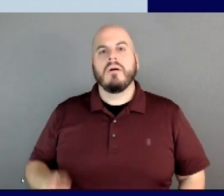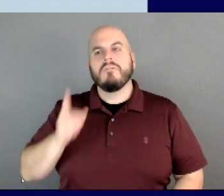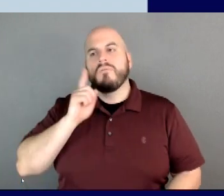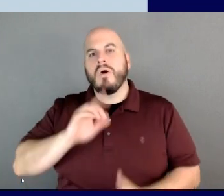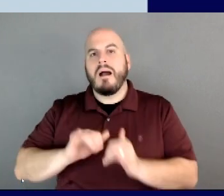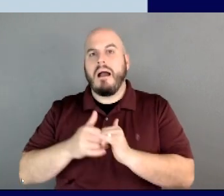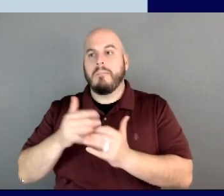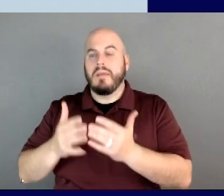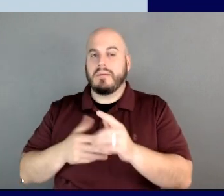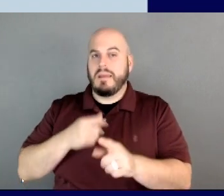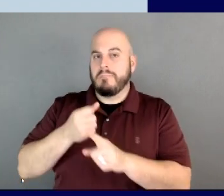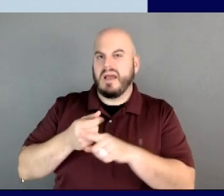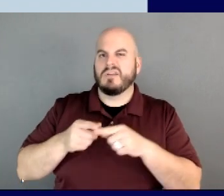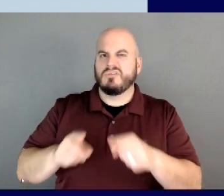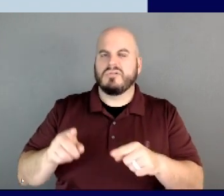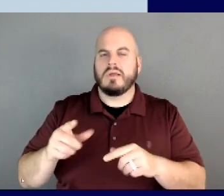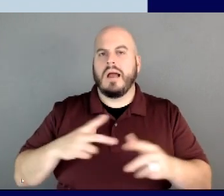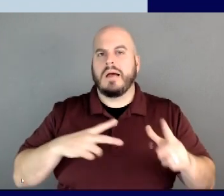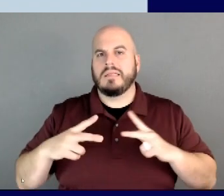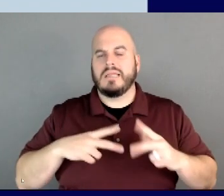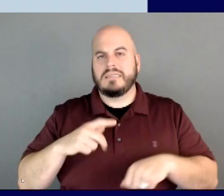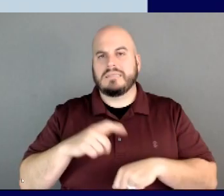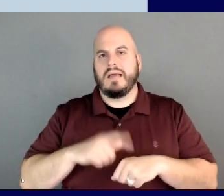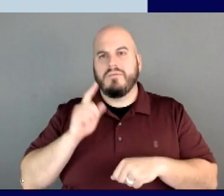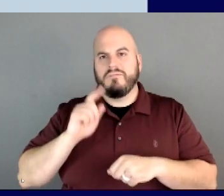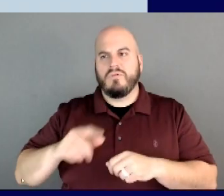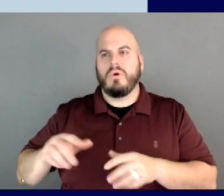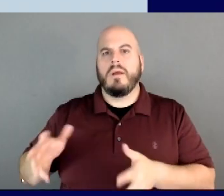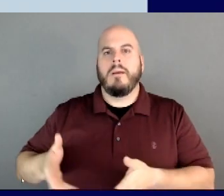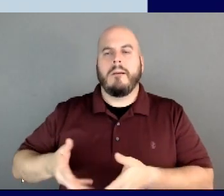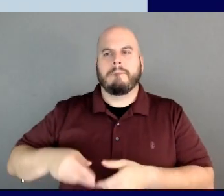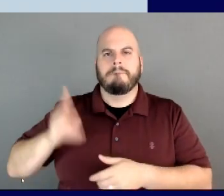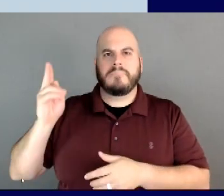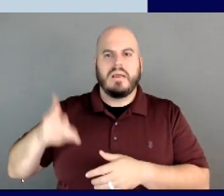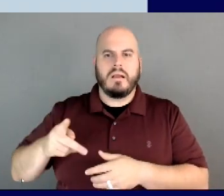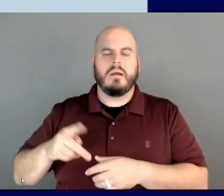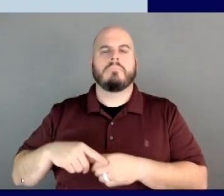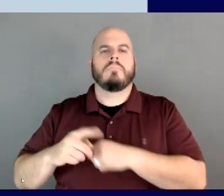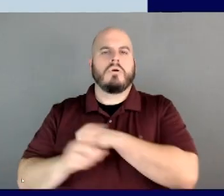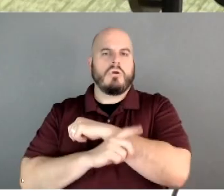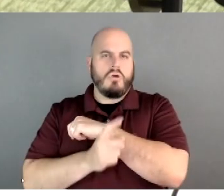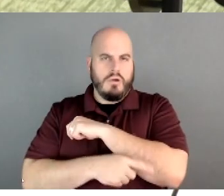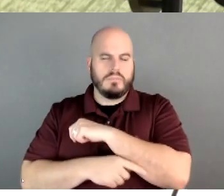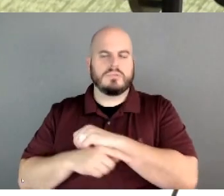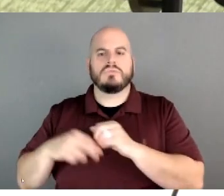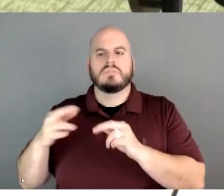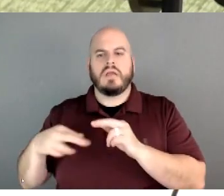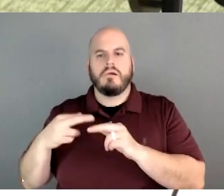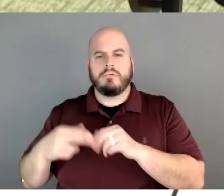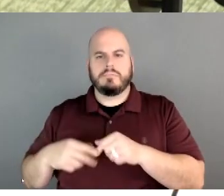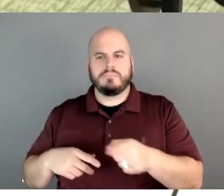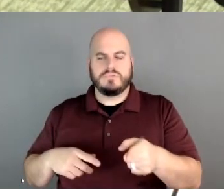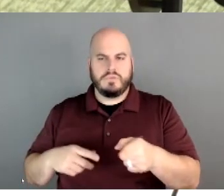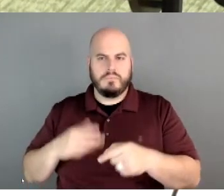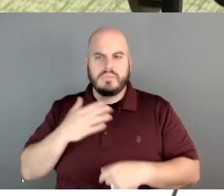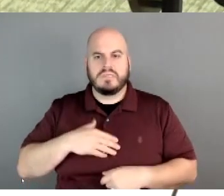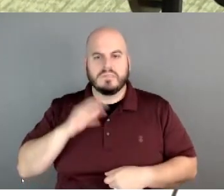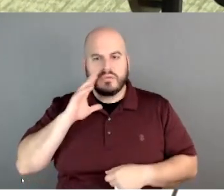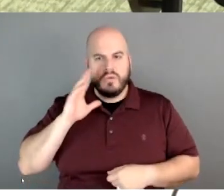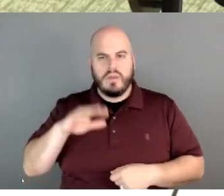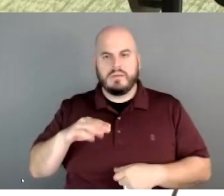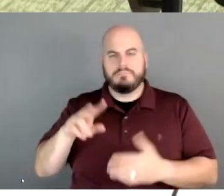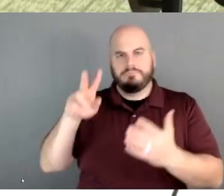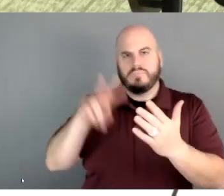during the holiday season with your collections. So with that, I'll take any questions or comments you may have. Any questions or comments for Mr.